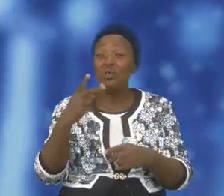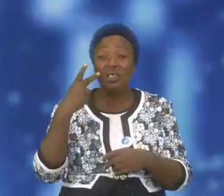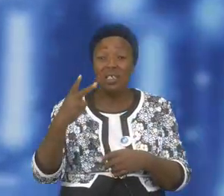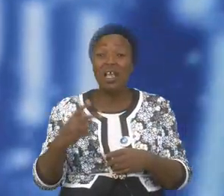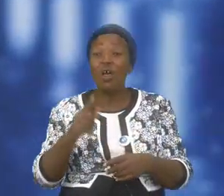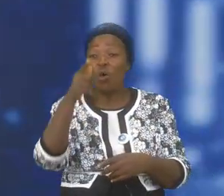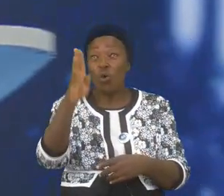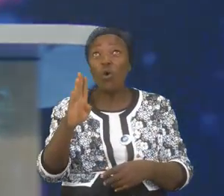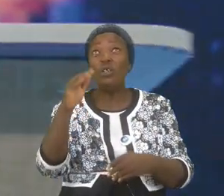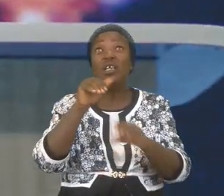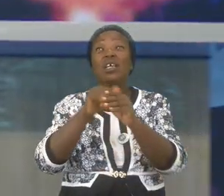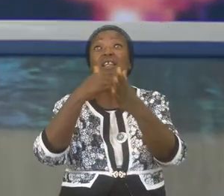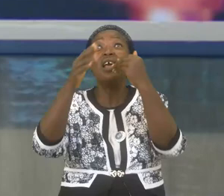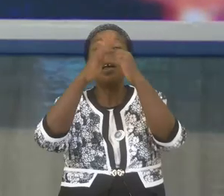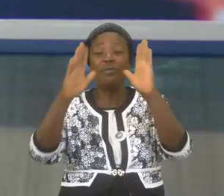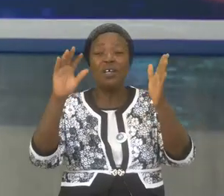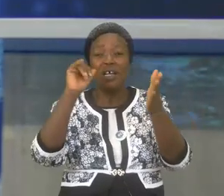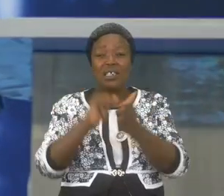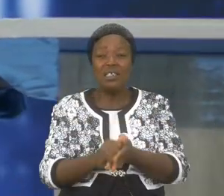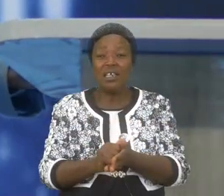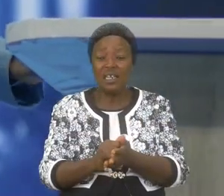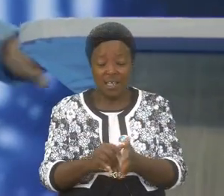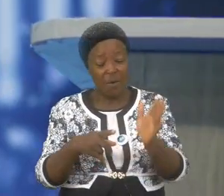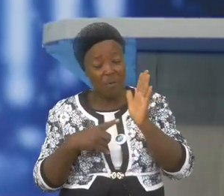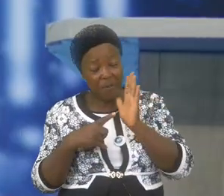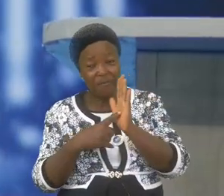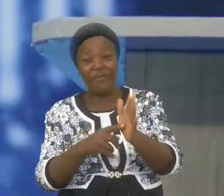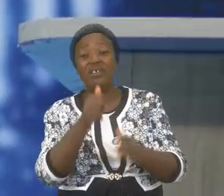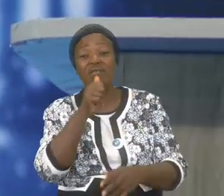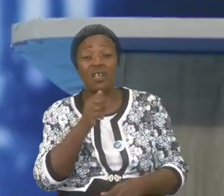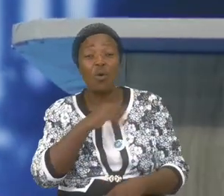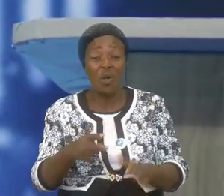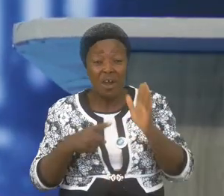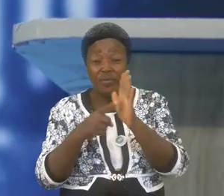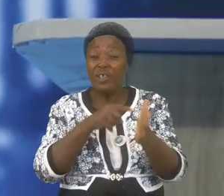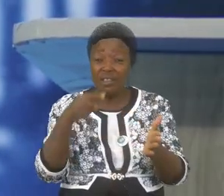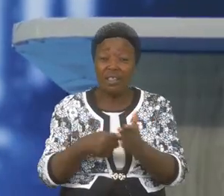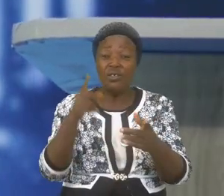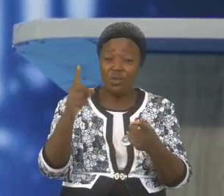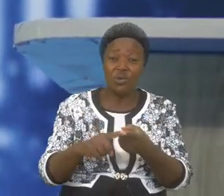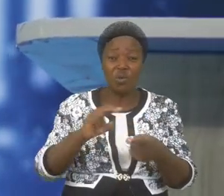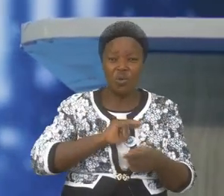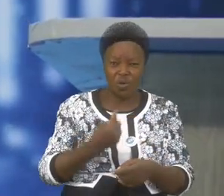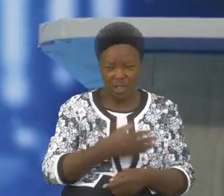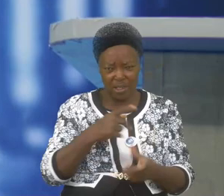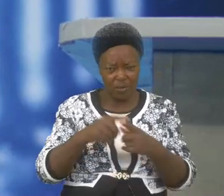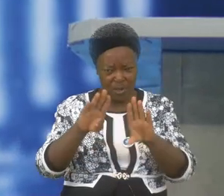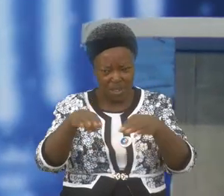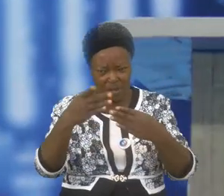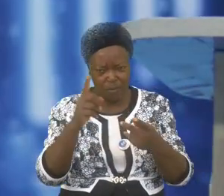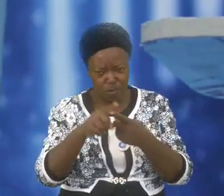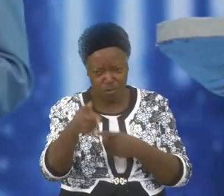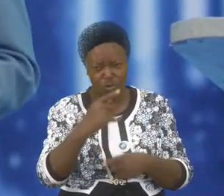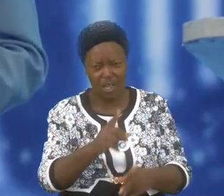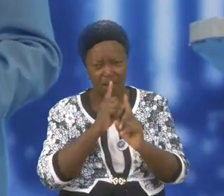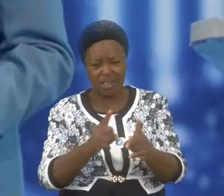will reveal this unto us and will give it to you. And so she heard of Jesus, and now